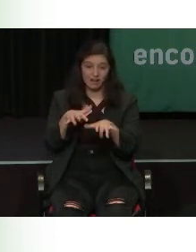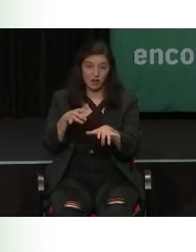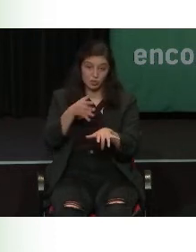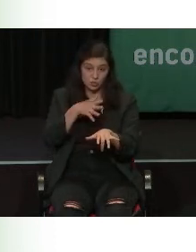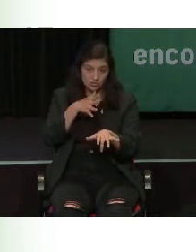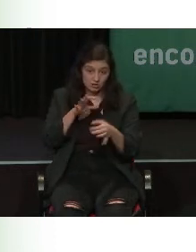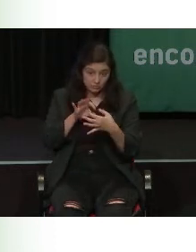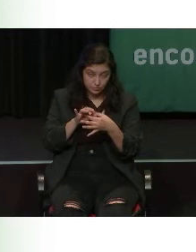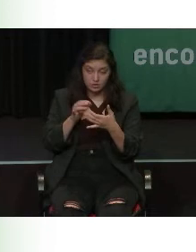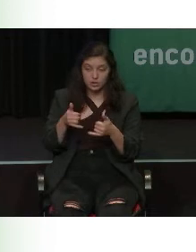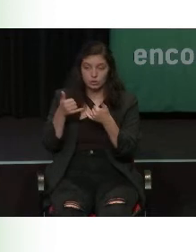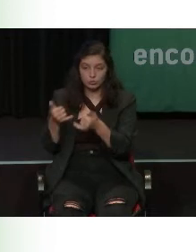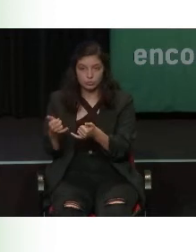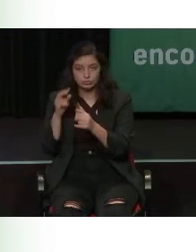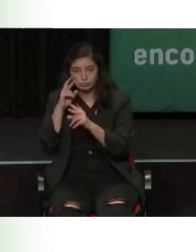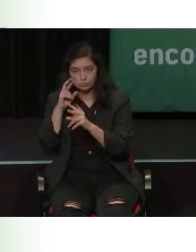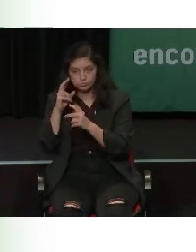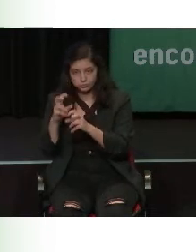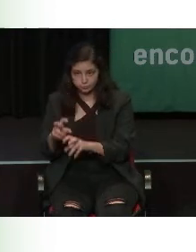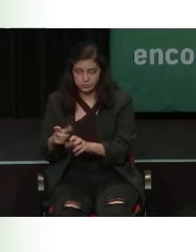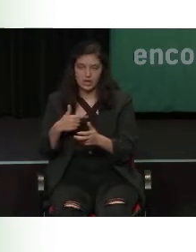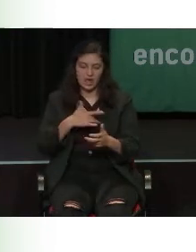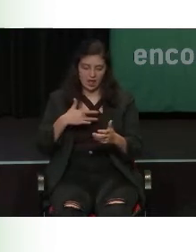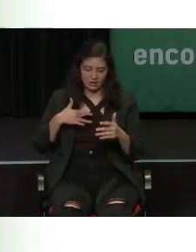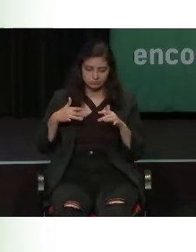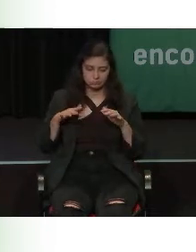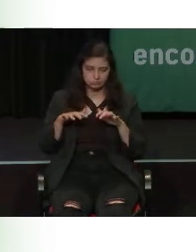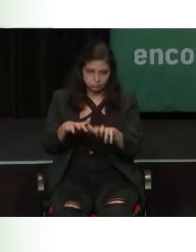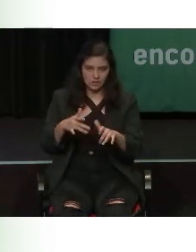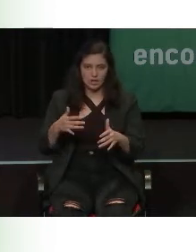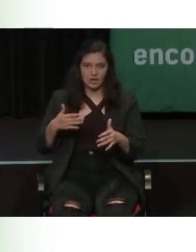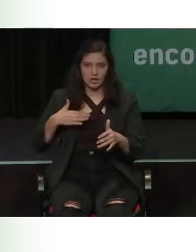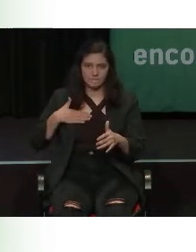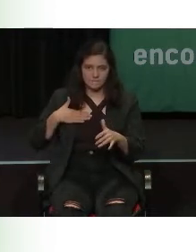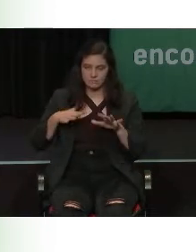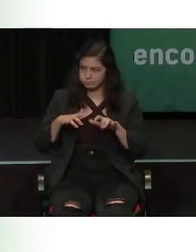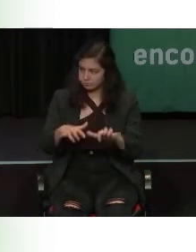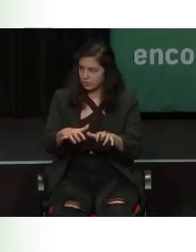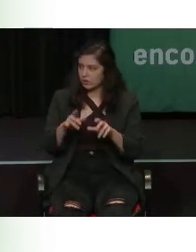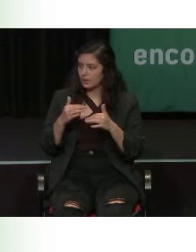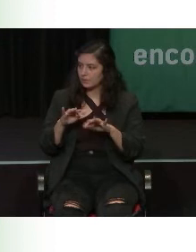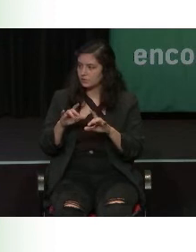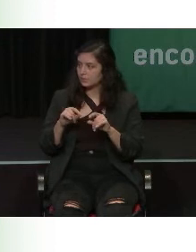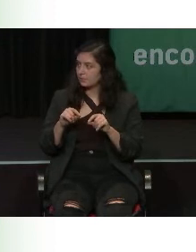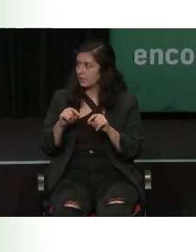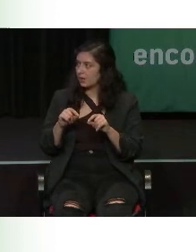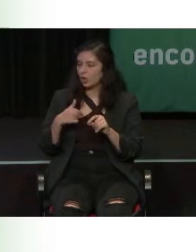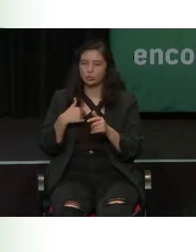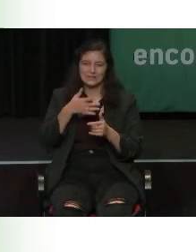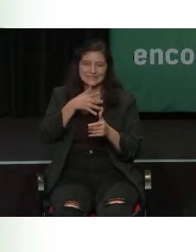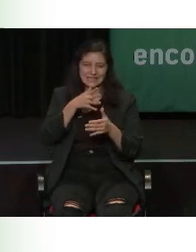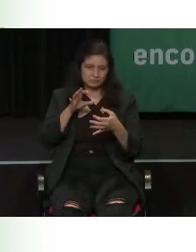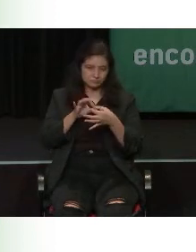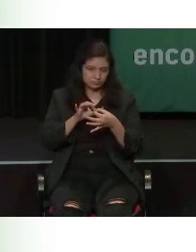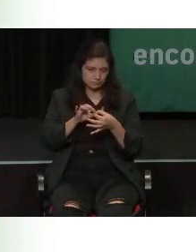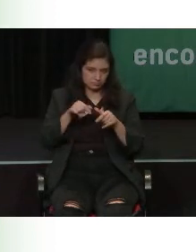not only, we also have research lines in lung cancer and brain cancers, but I'll be talking about leukemia essentially today. And what we want